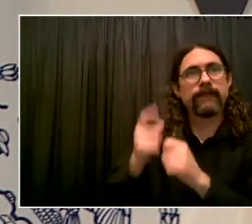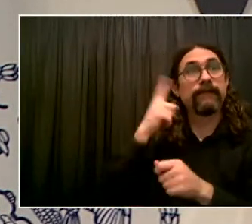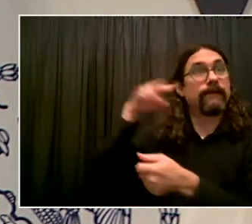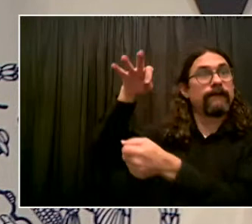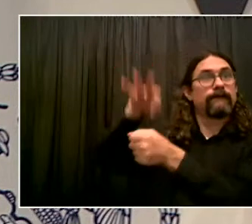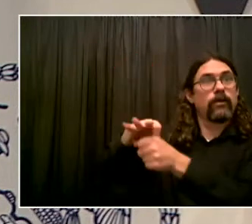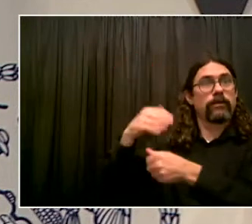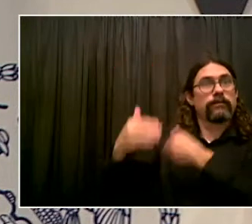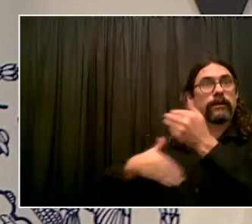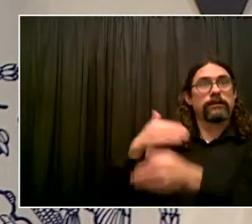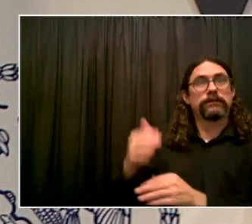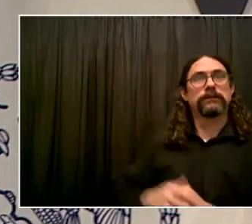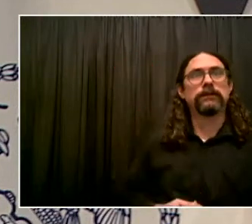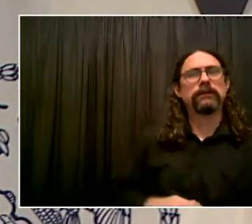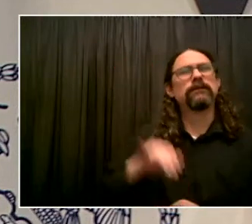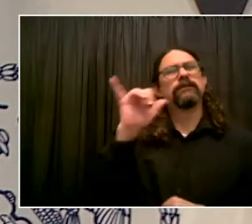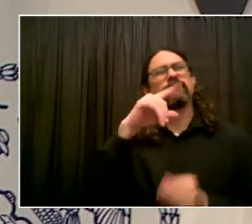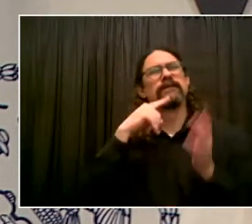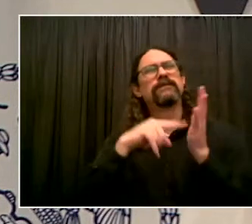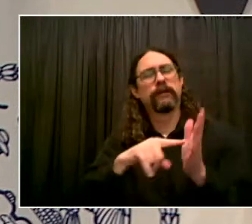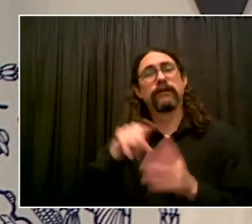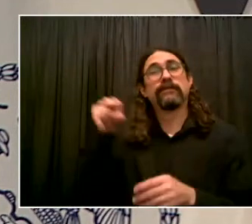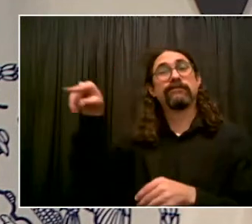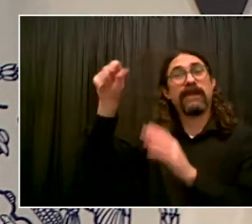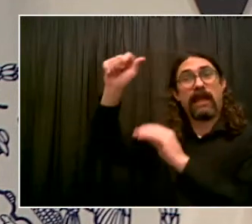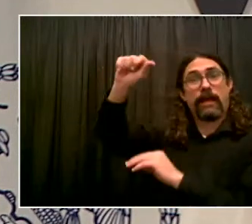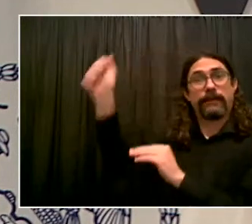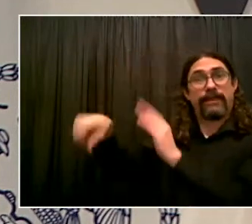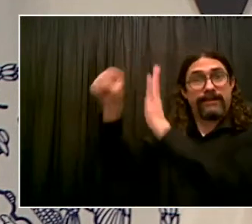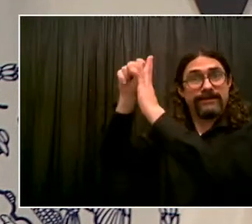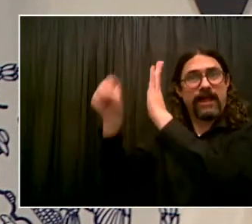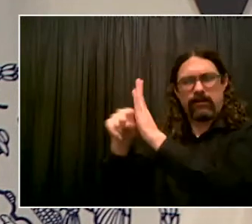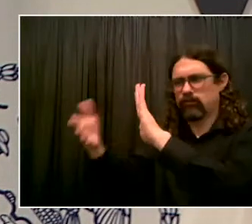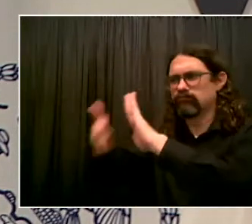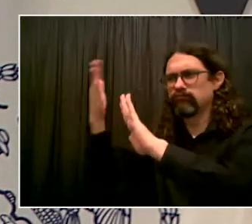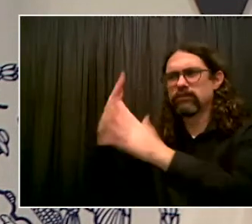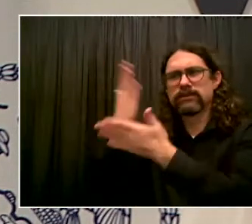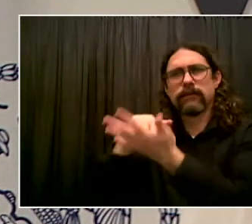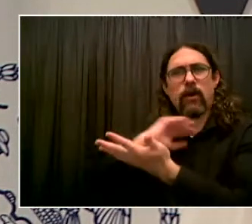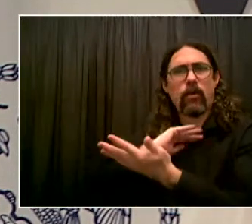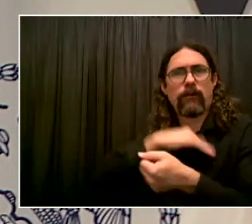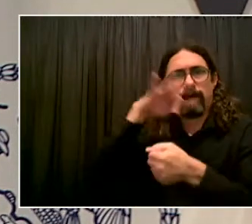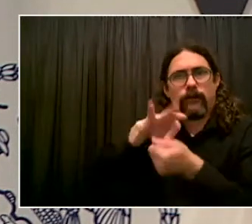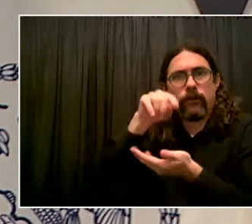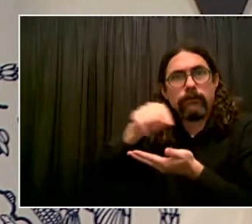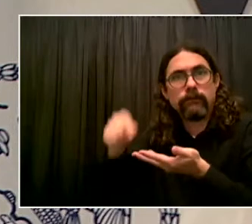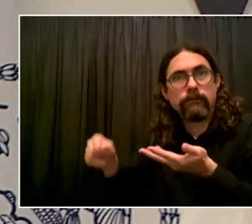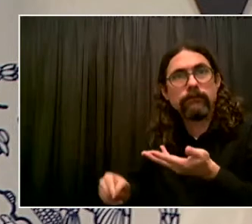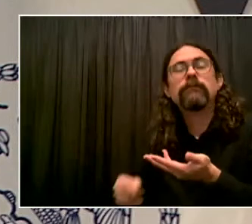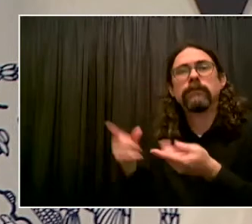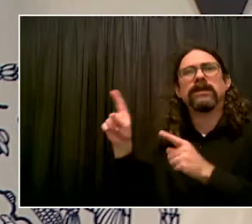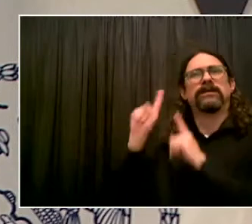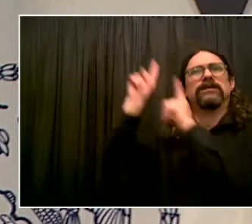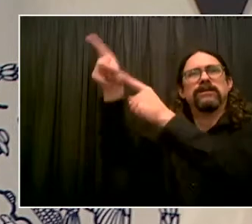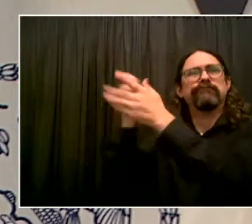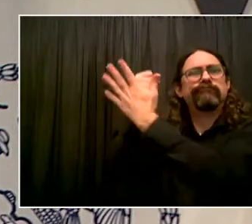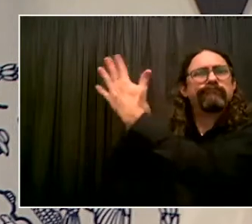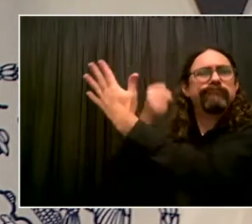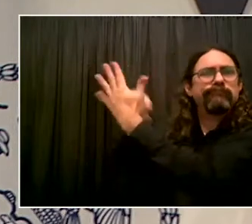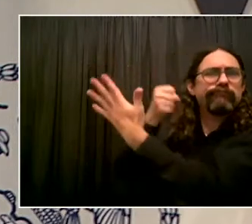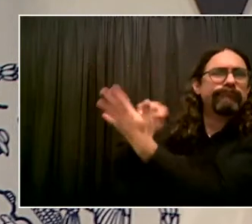council. Online voter registration, automatic voter registration, restoration of voting rights,